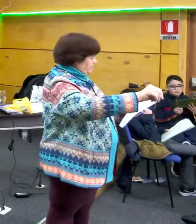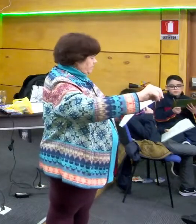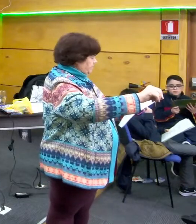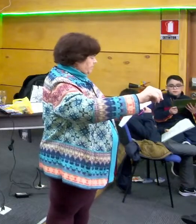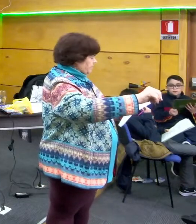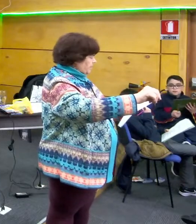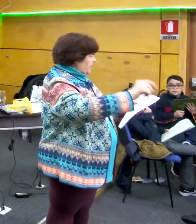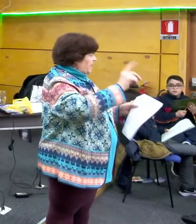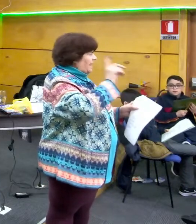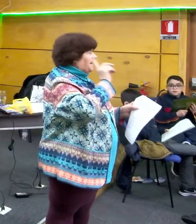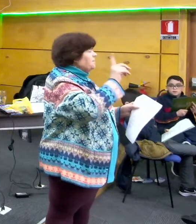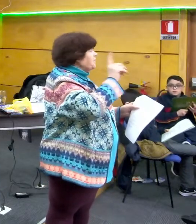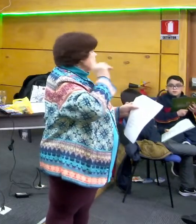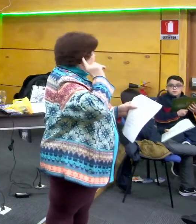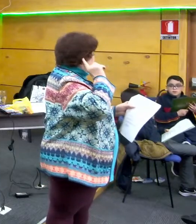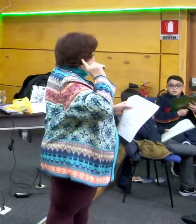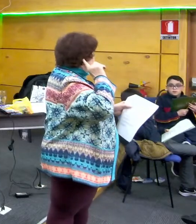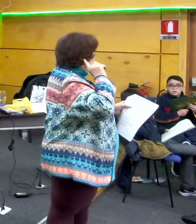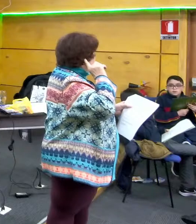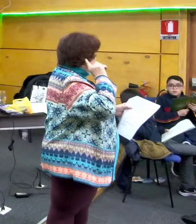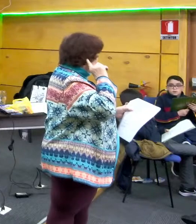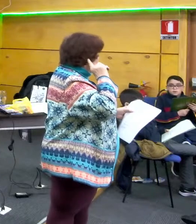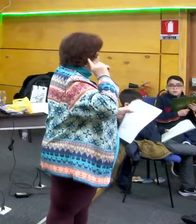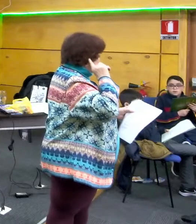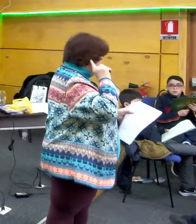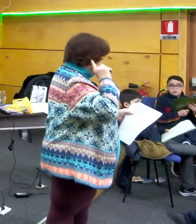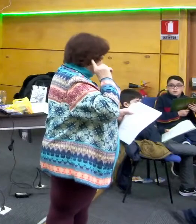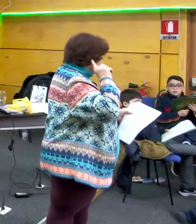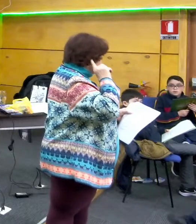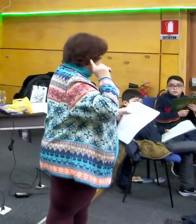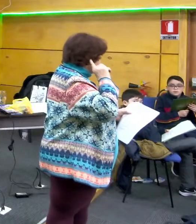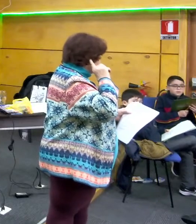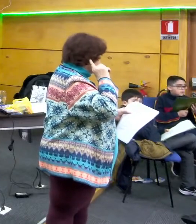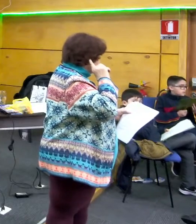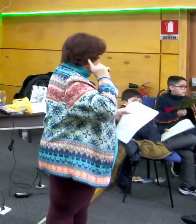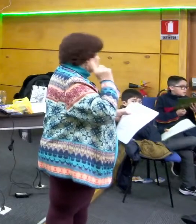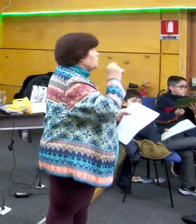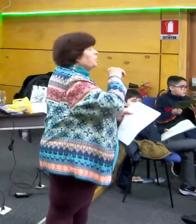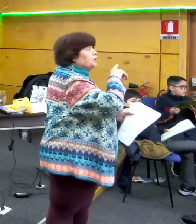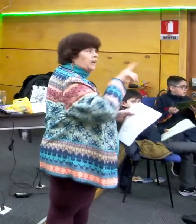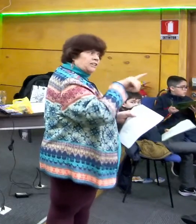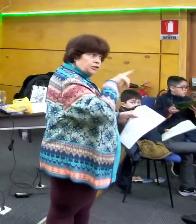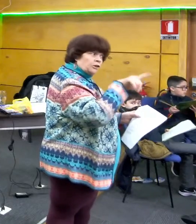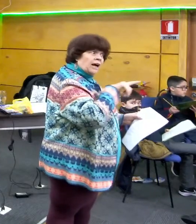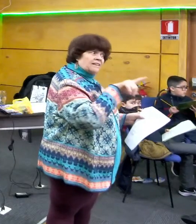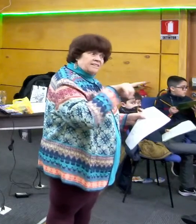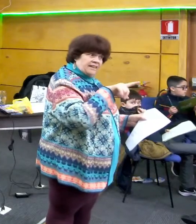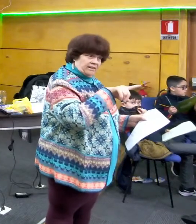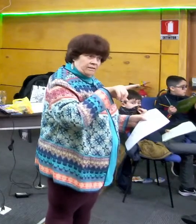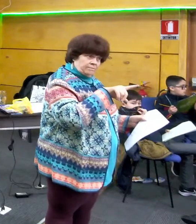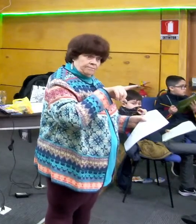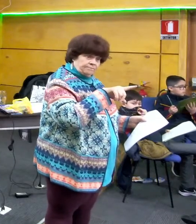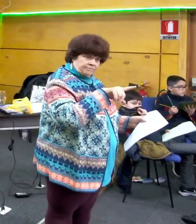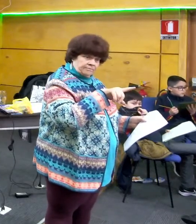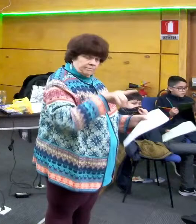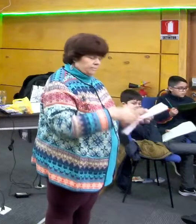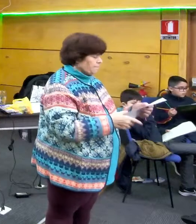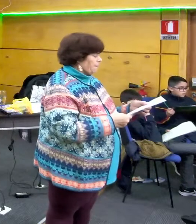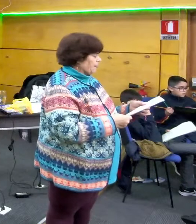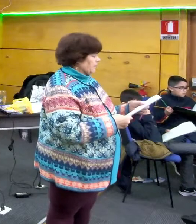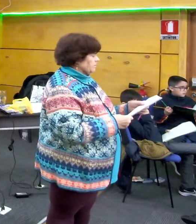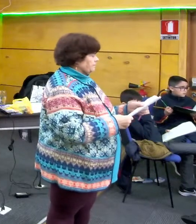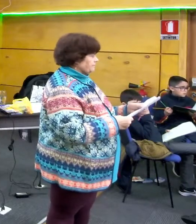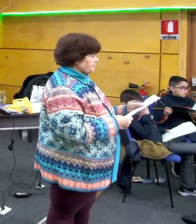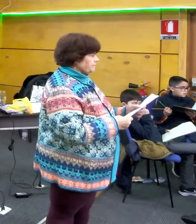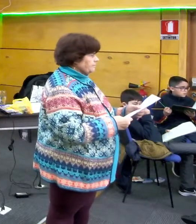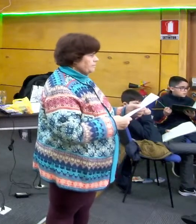pencils? Anything that you don't know what it means, or you're not sure how to say